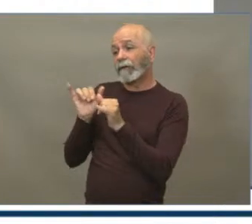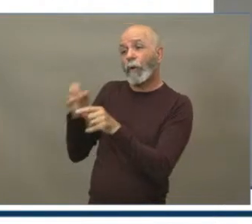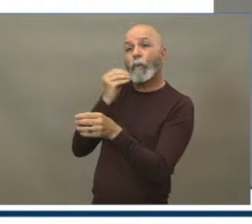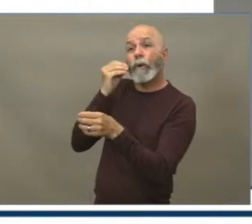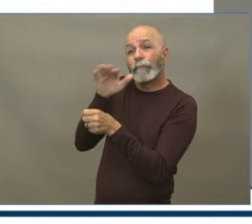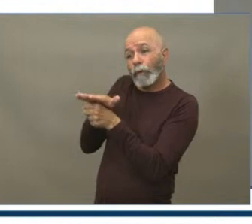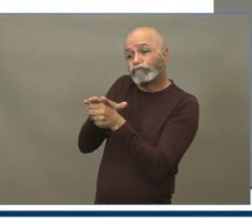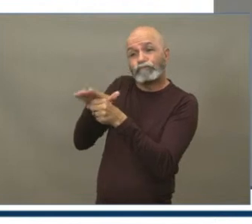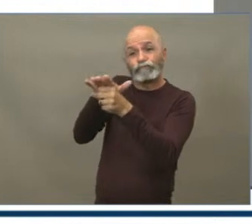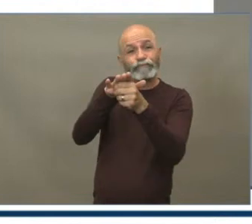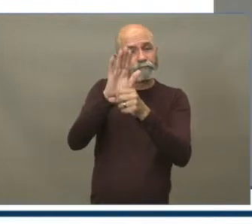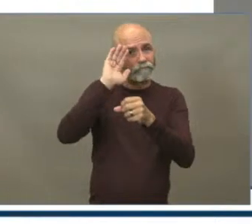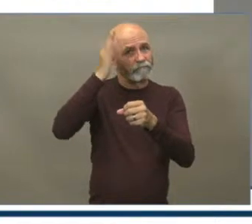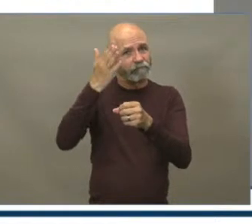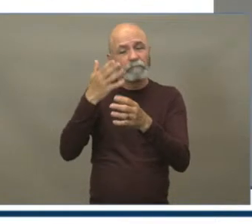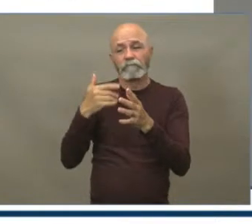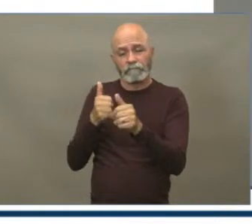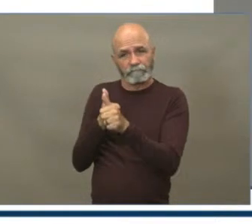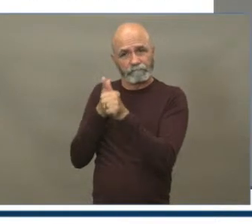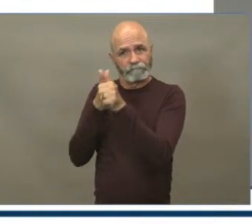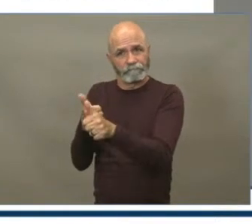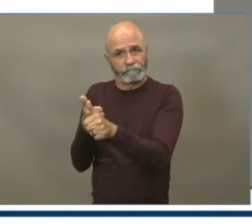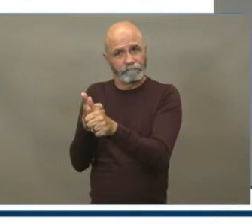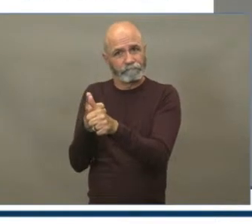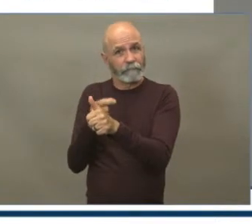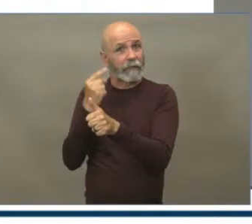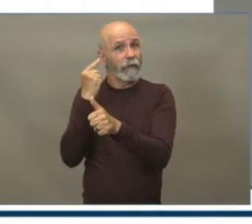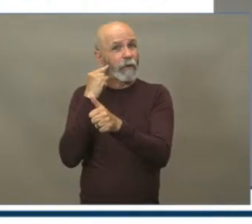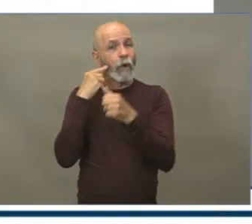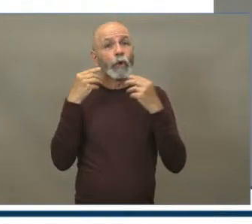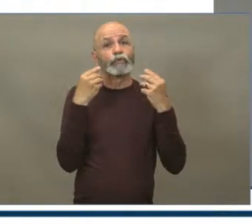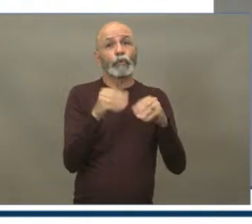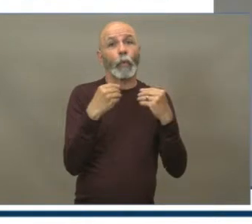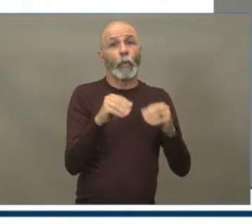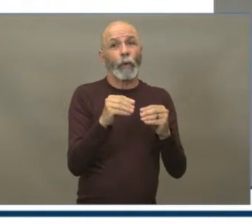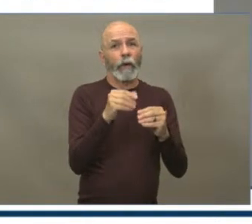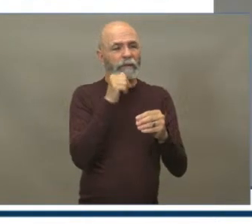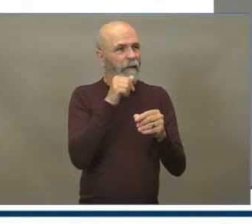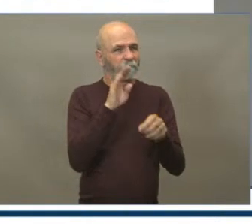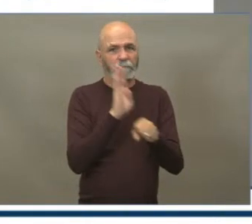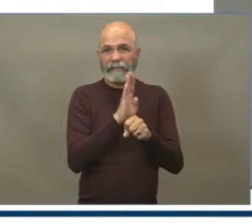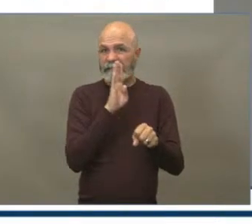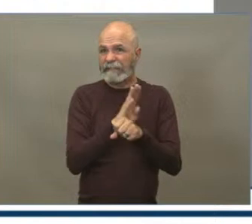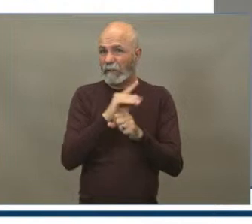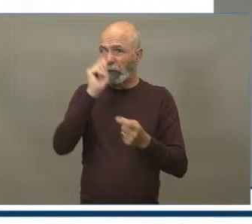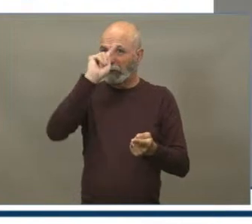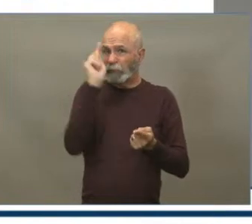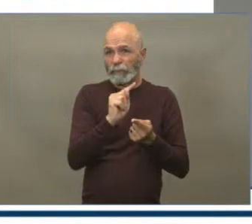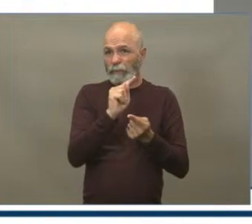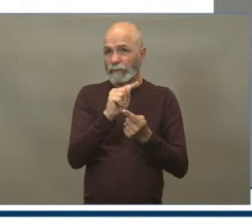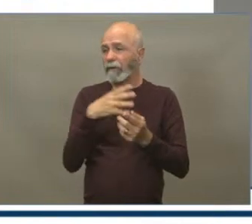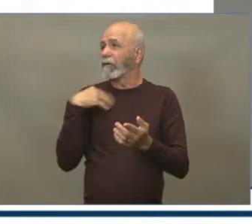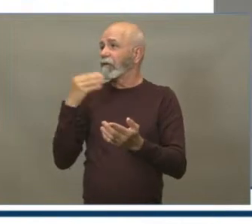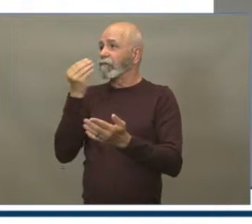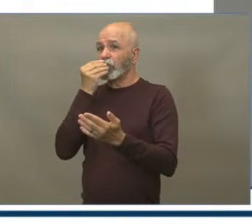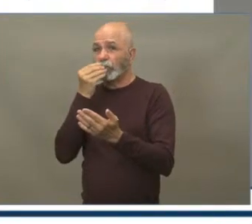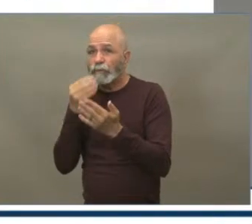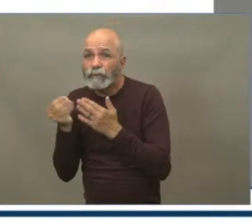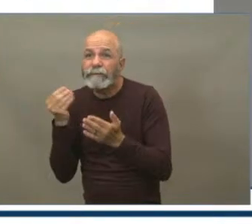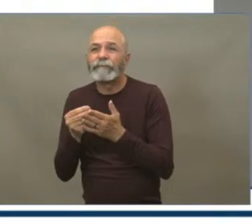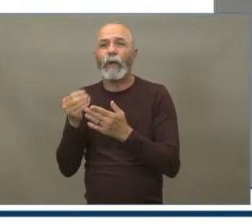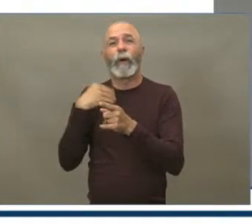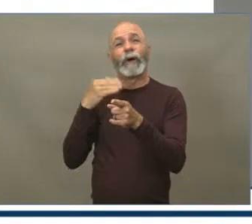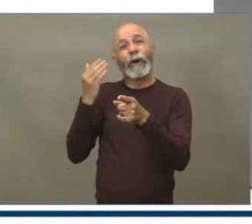less busy, and I'm hoping people heeded our advice to shop only for essentials. My comments about the sandals certainly went down